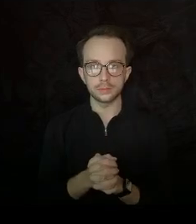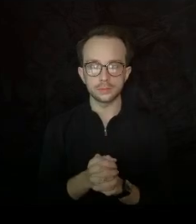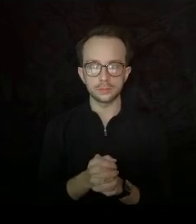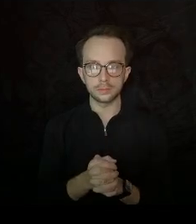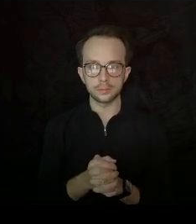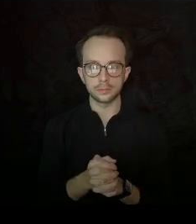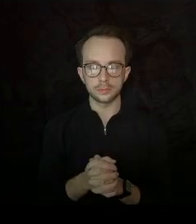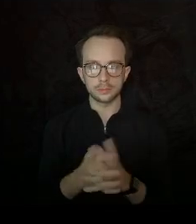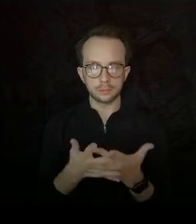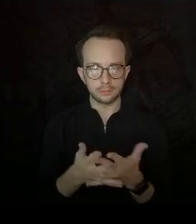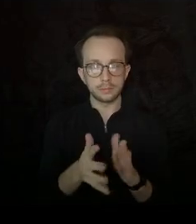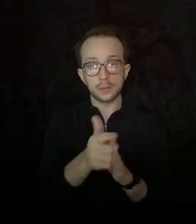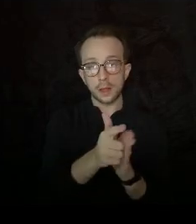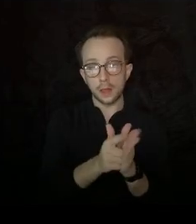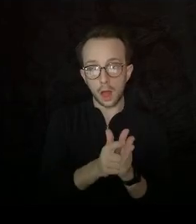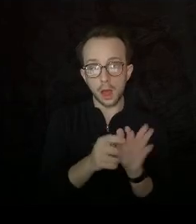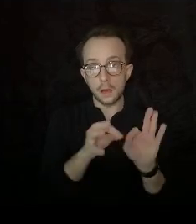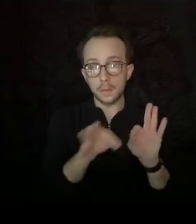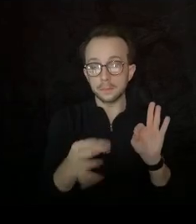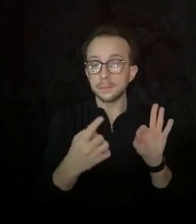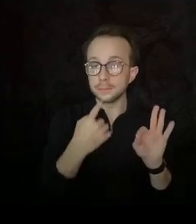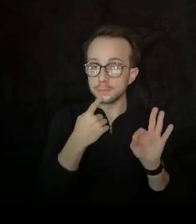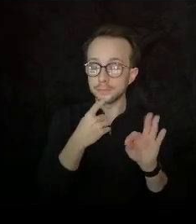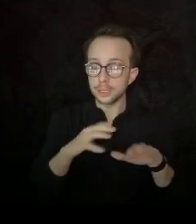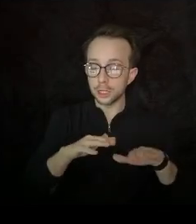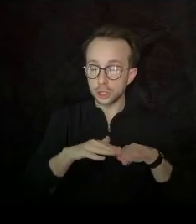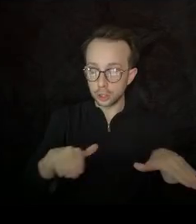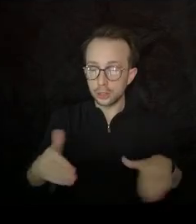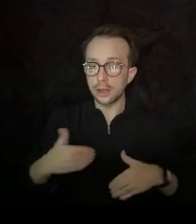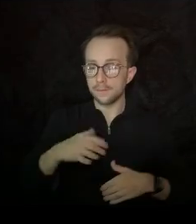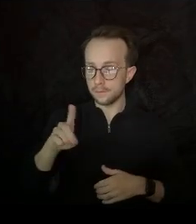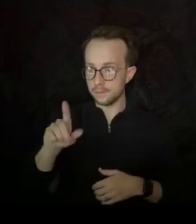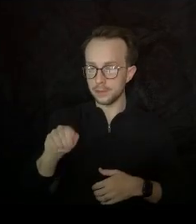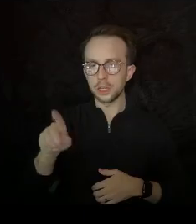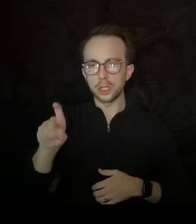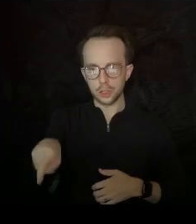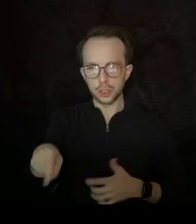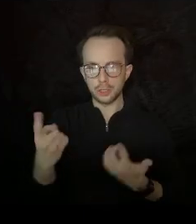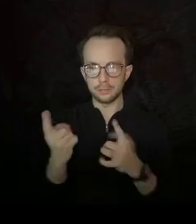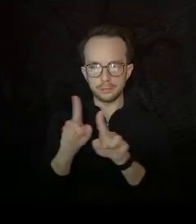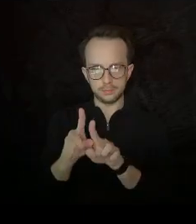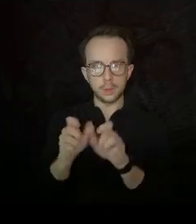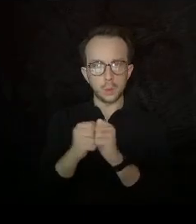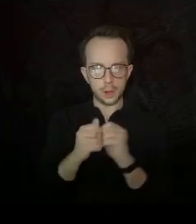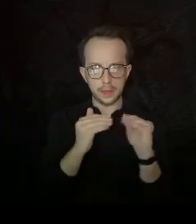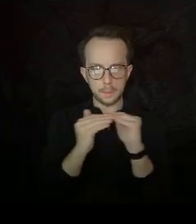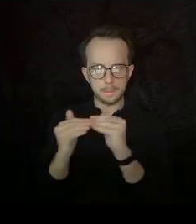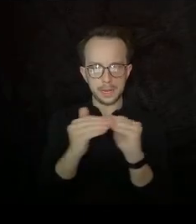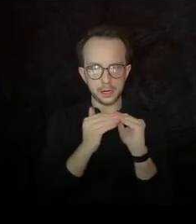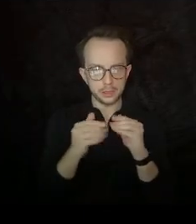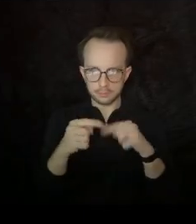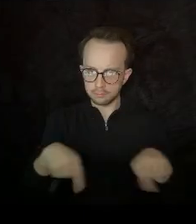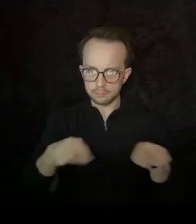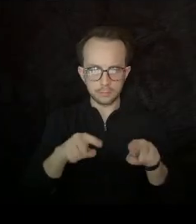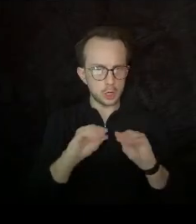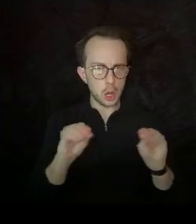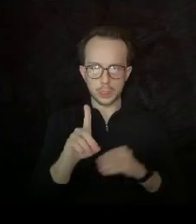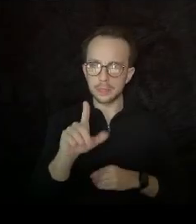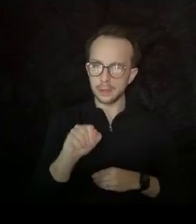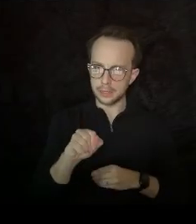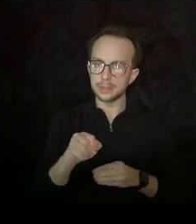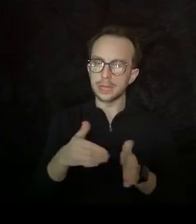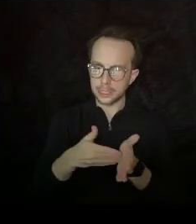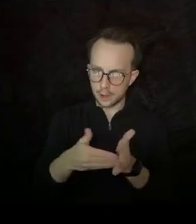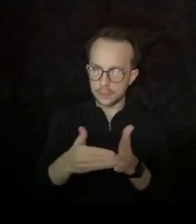The law says that children with disabilities should learn alongside their peers without disabilities as much as possible. But every child